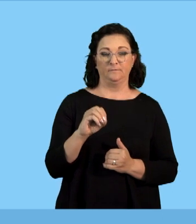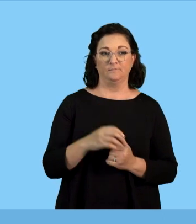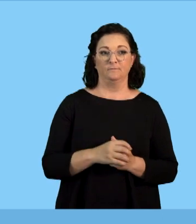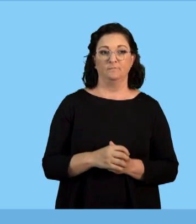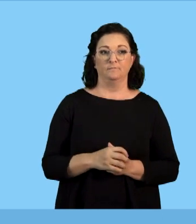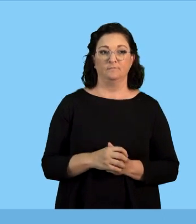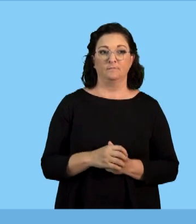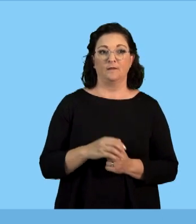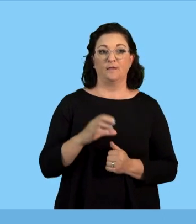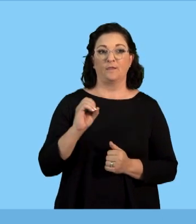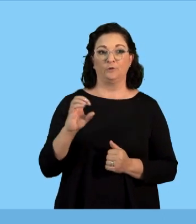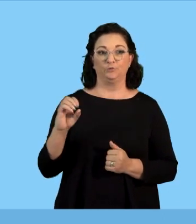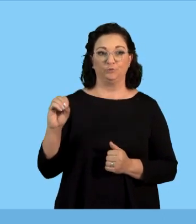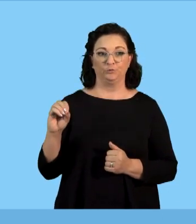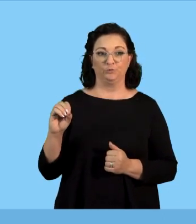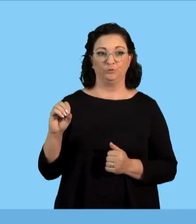300,000.